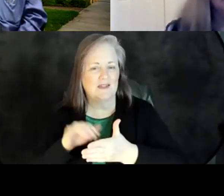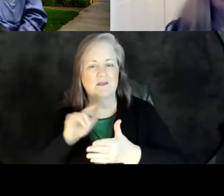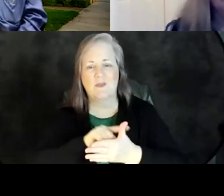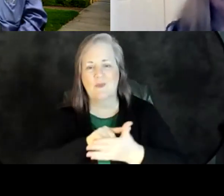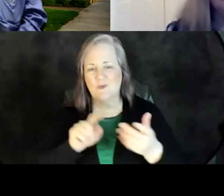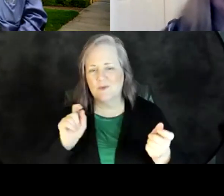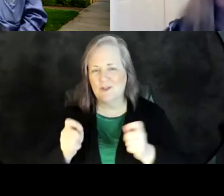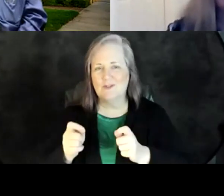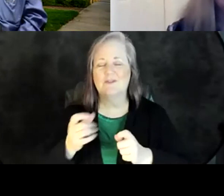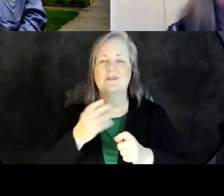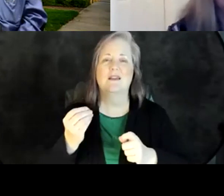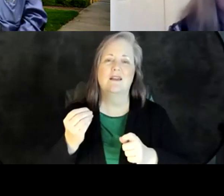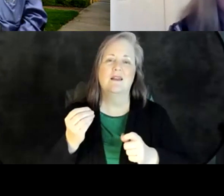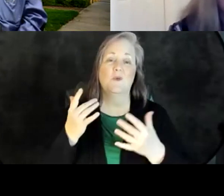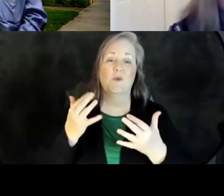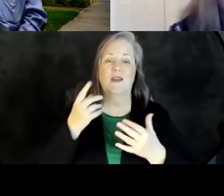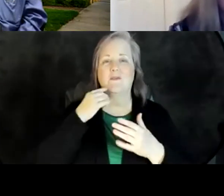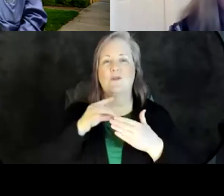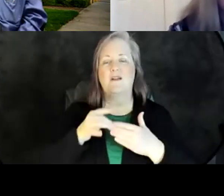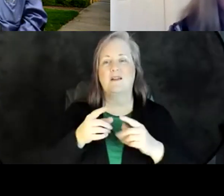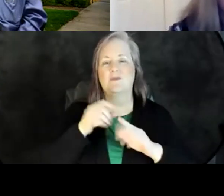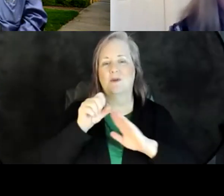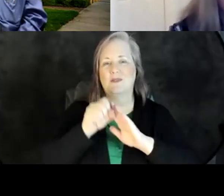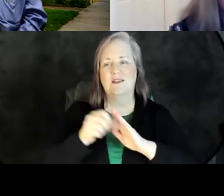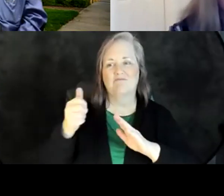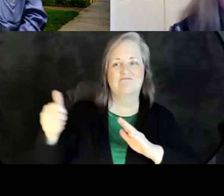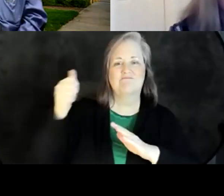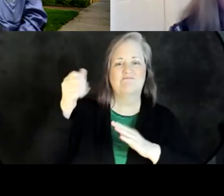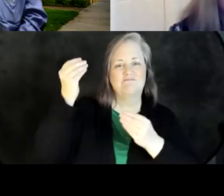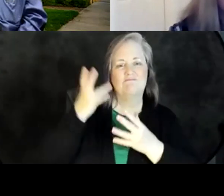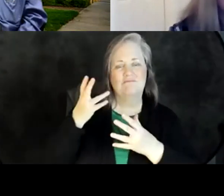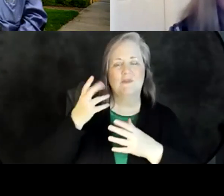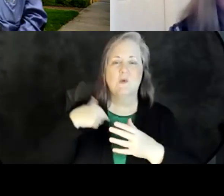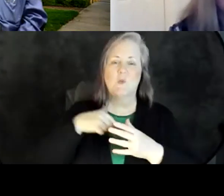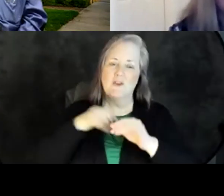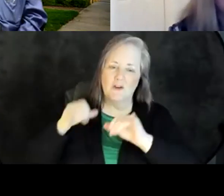and also waiting for guidance from the state on that so that we are all consistent.